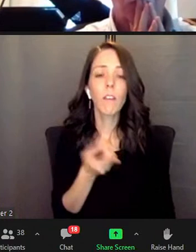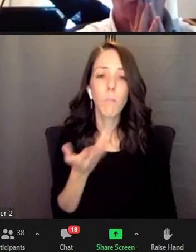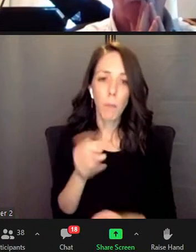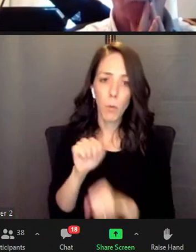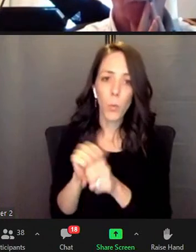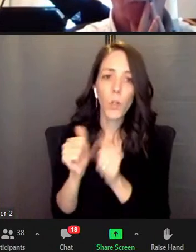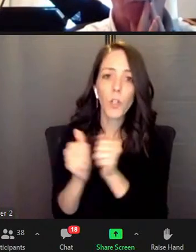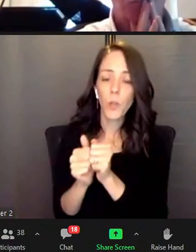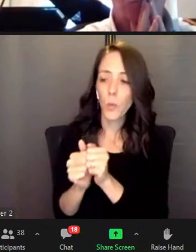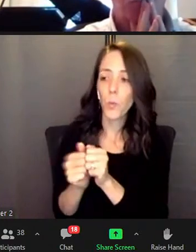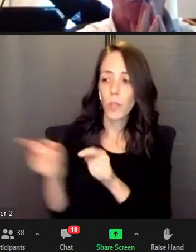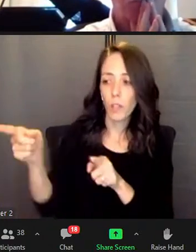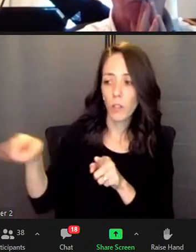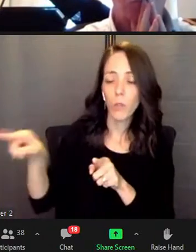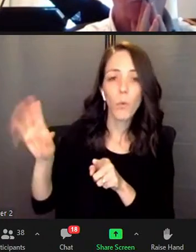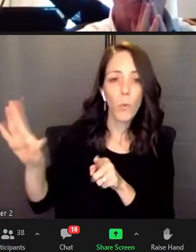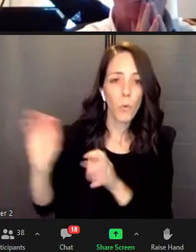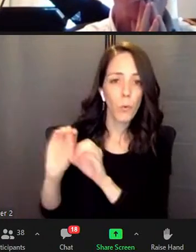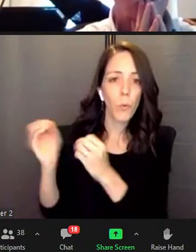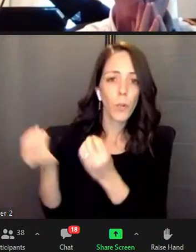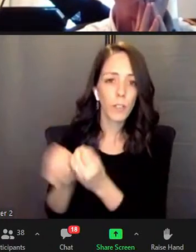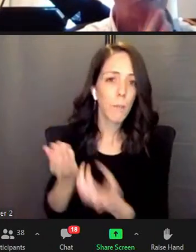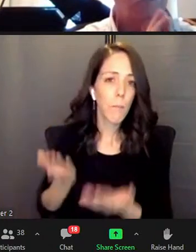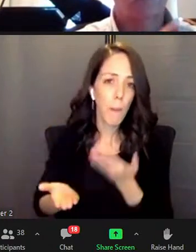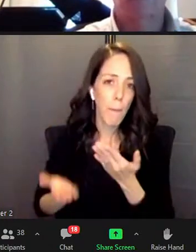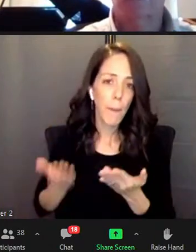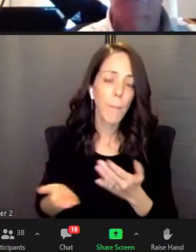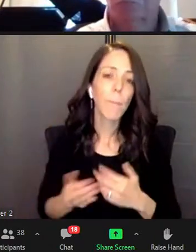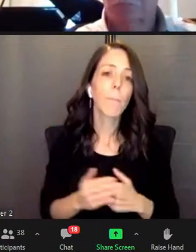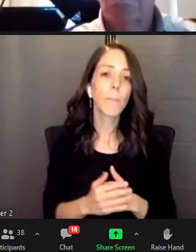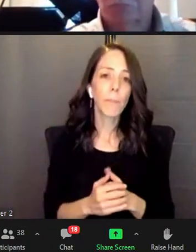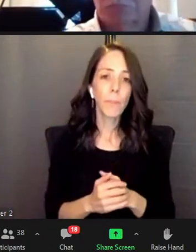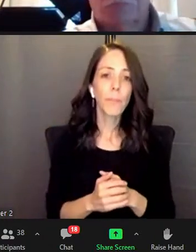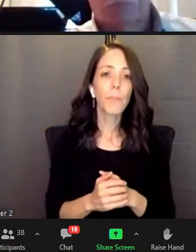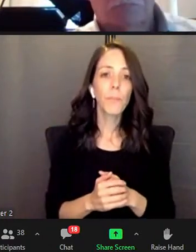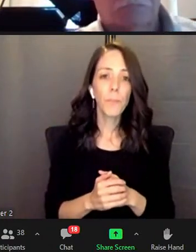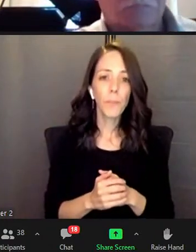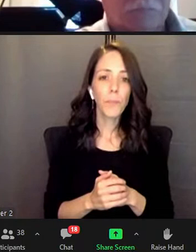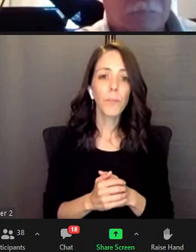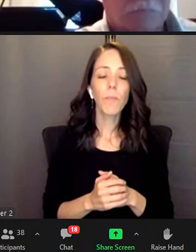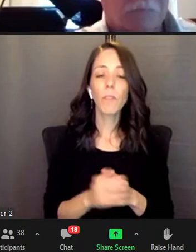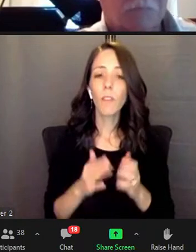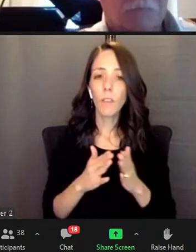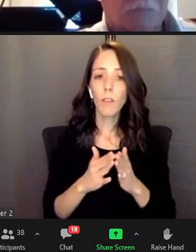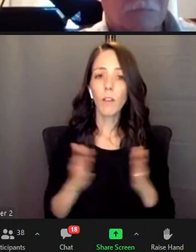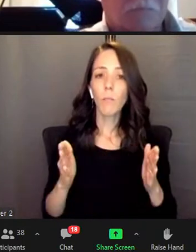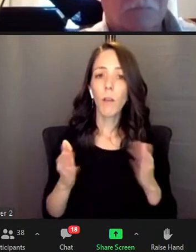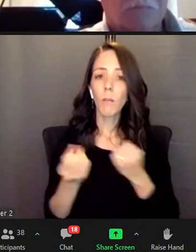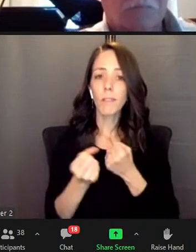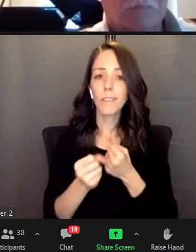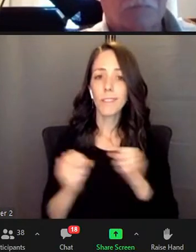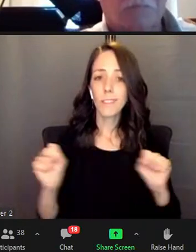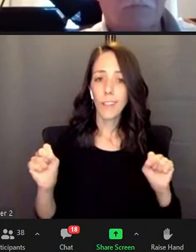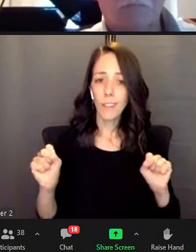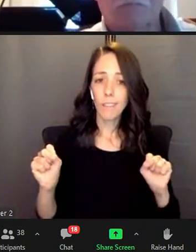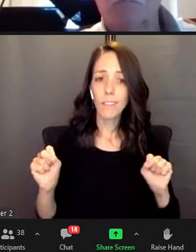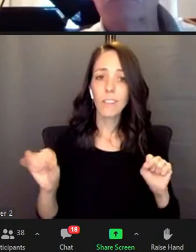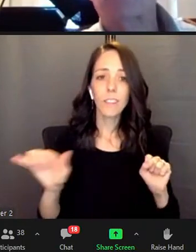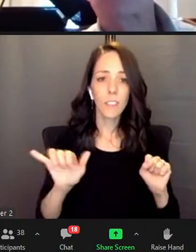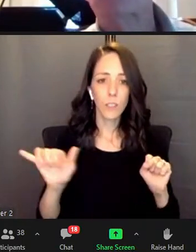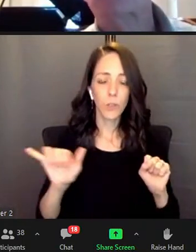with your organization, as well as our public safety side that